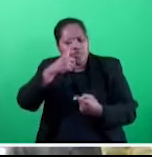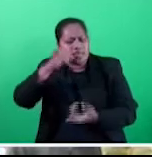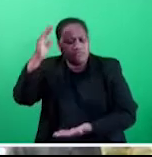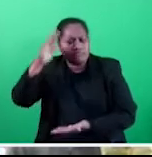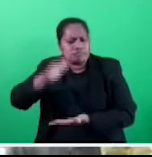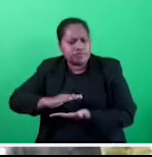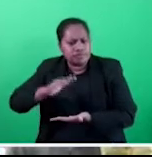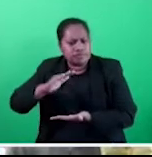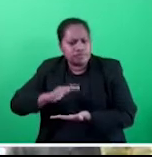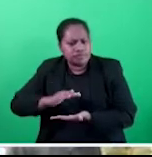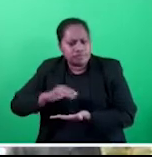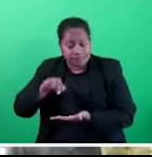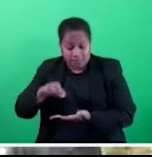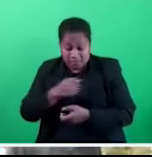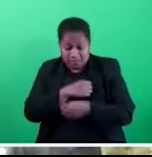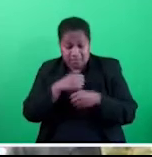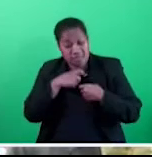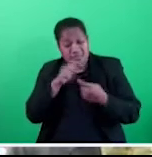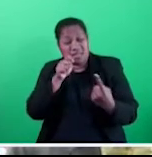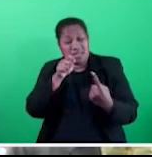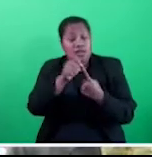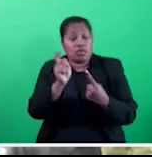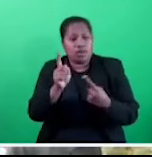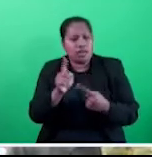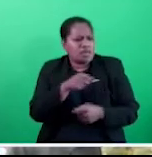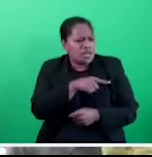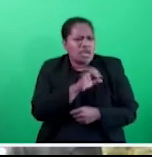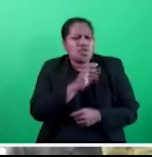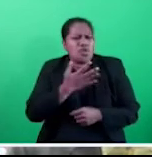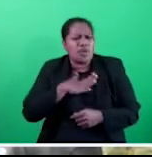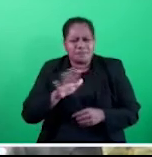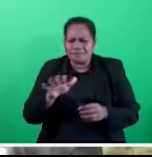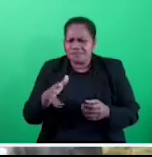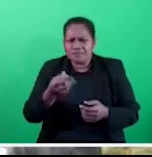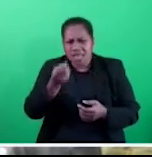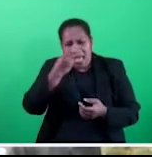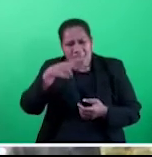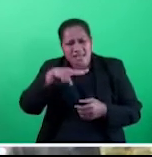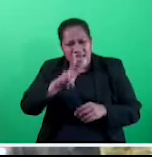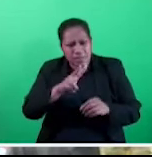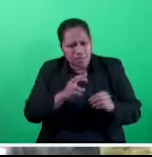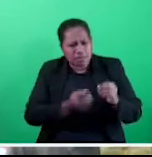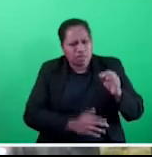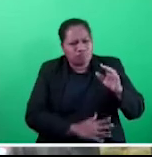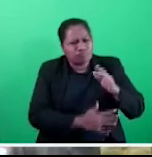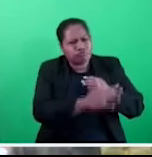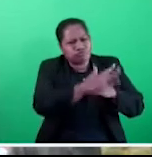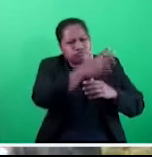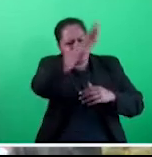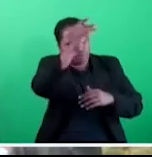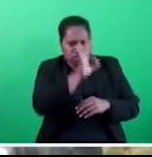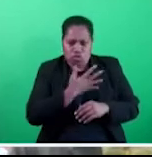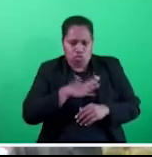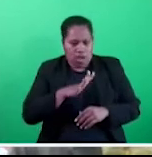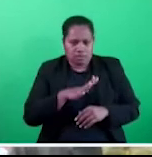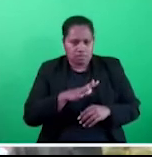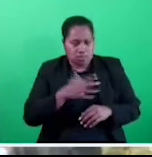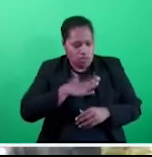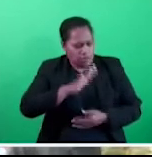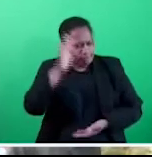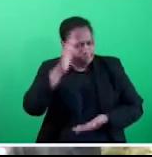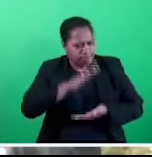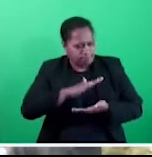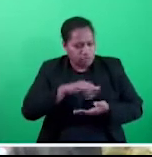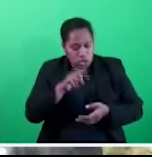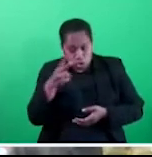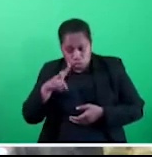overall target in Fiji is to reduce carbon emissions by 30% by the year 2030. And in order to achieve this target, we have